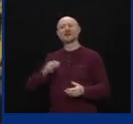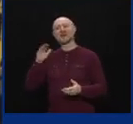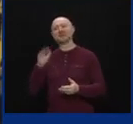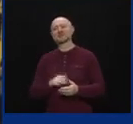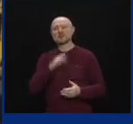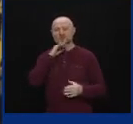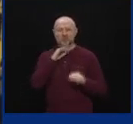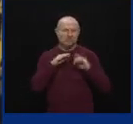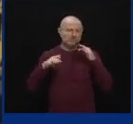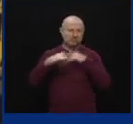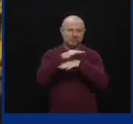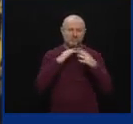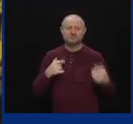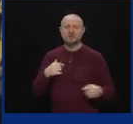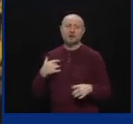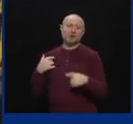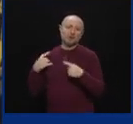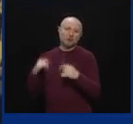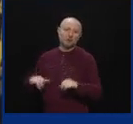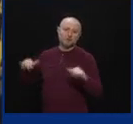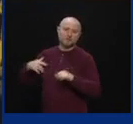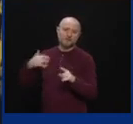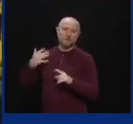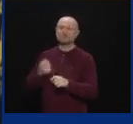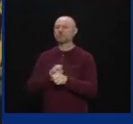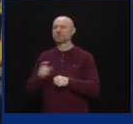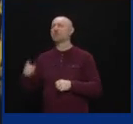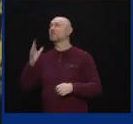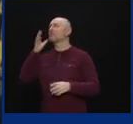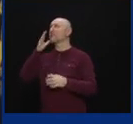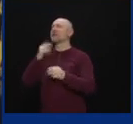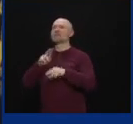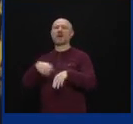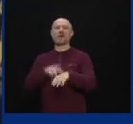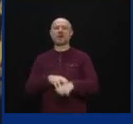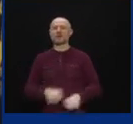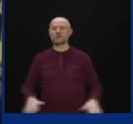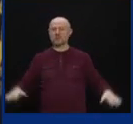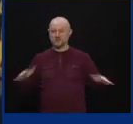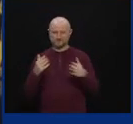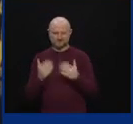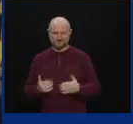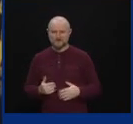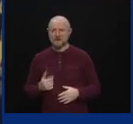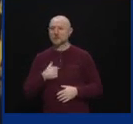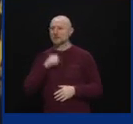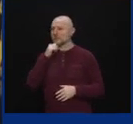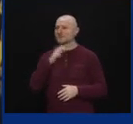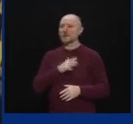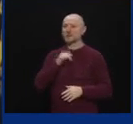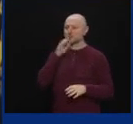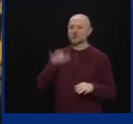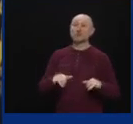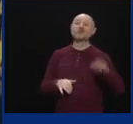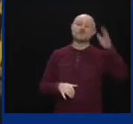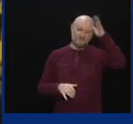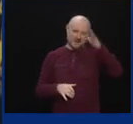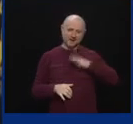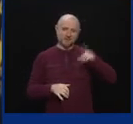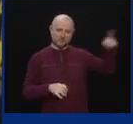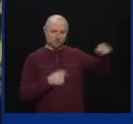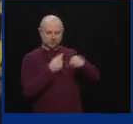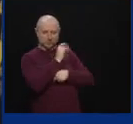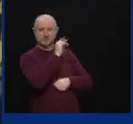mankind's assault on Mother Nature. Women wouldn't do that. It was mankind's assault on Mother Nature. We do things differently here. I got to